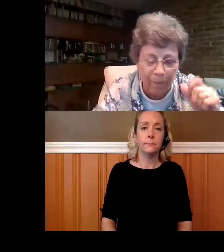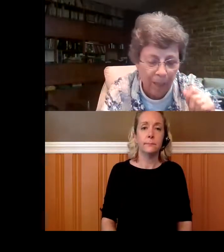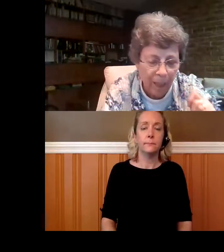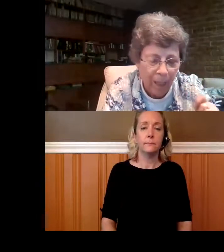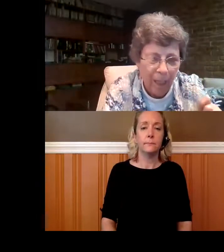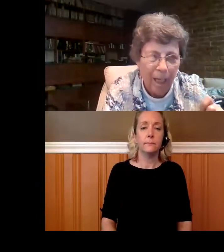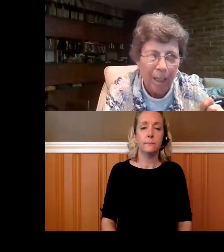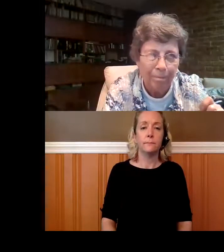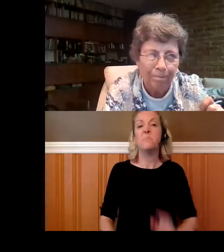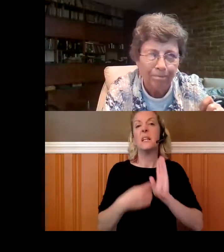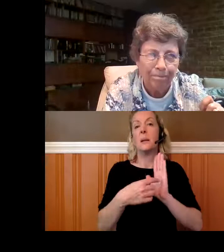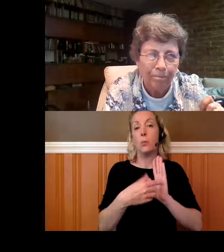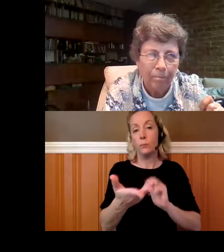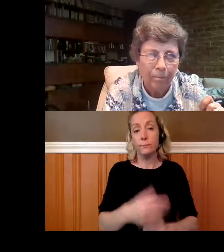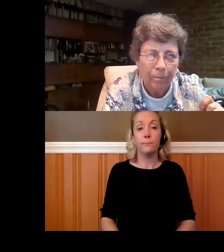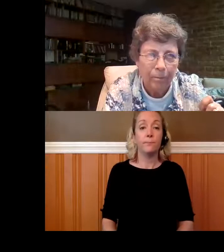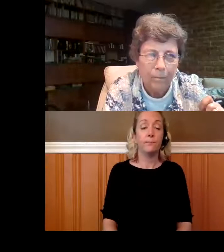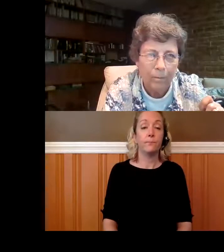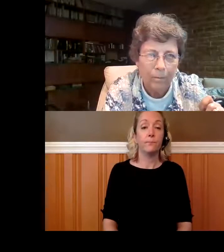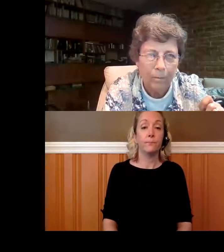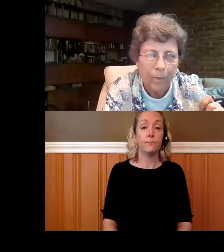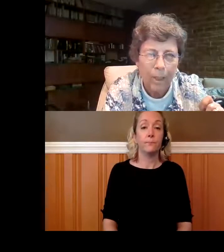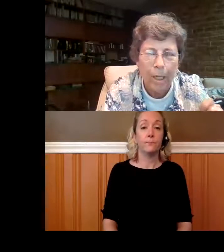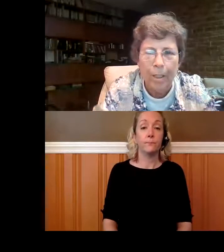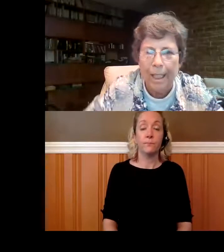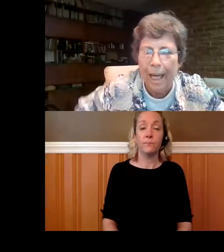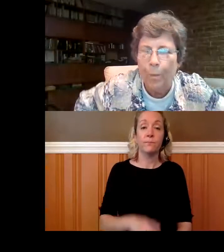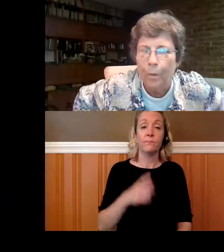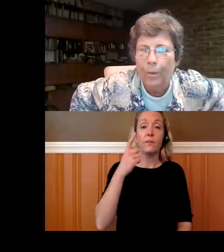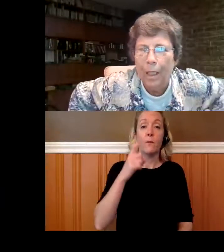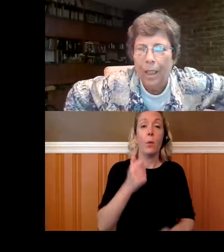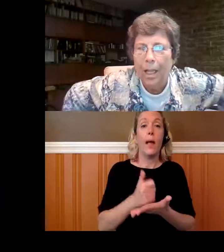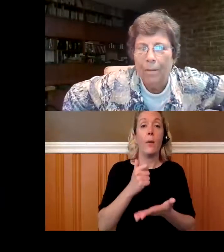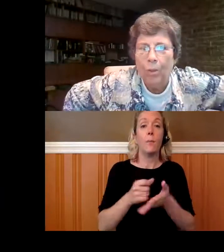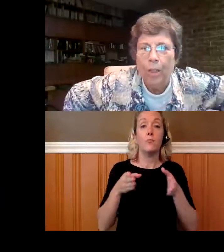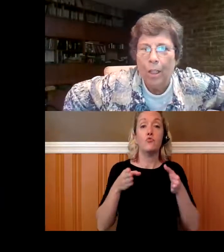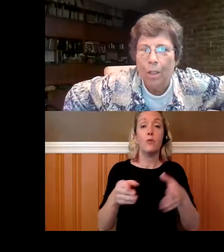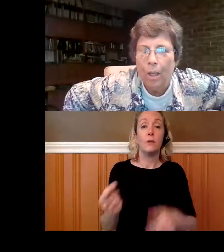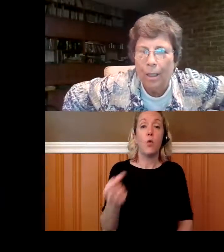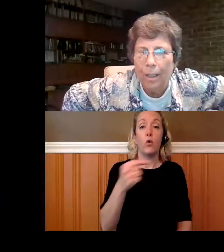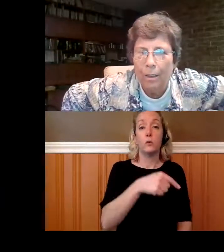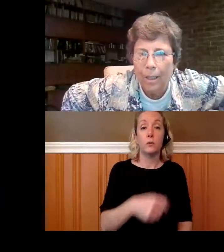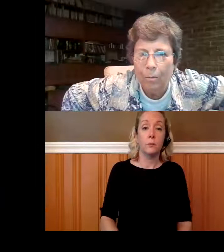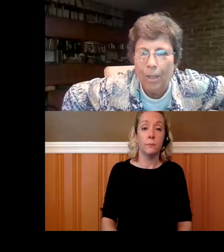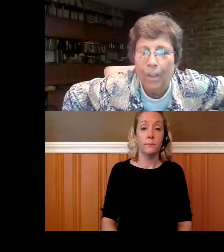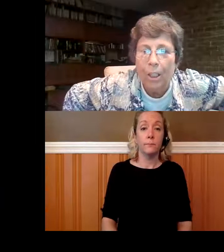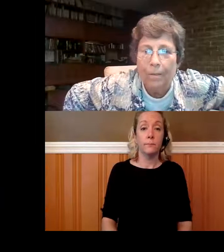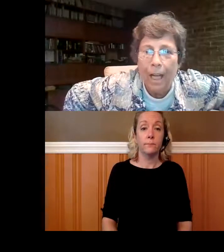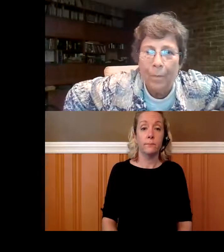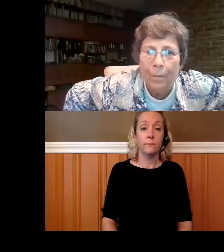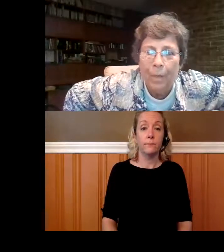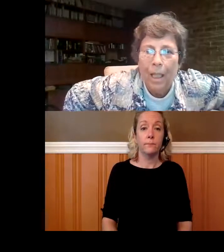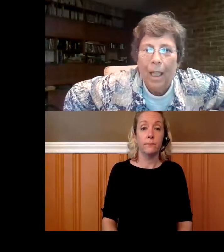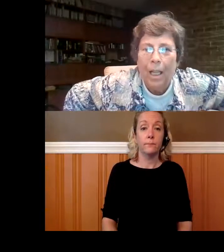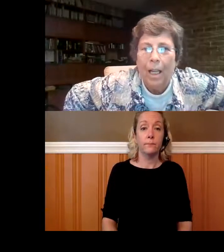So here's an example of the streetcars and card that was eventually developed. It does say, please help me to at the top,